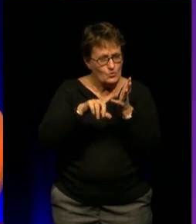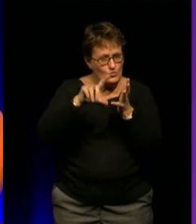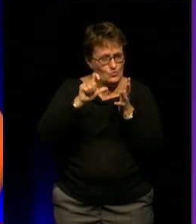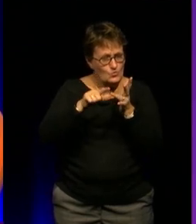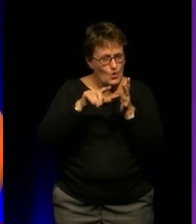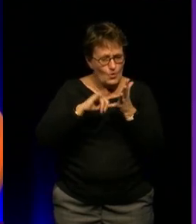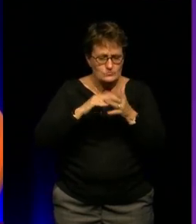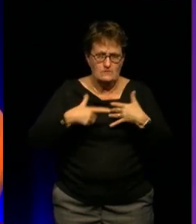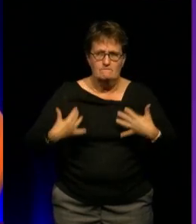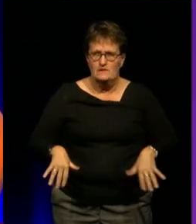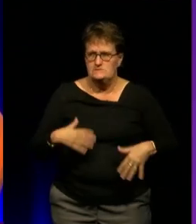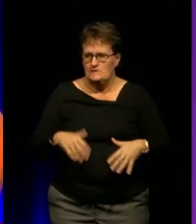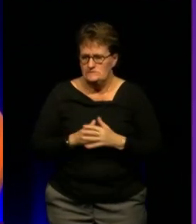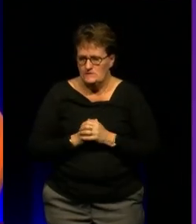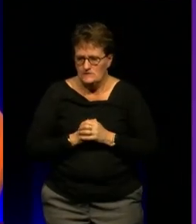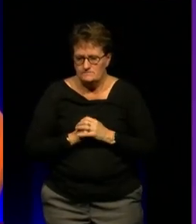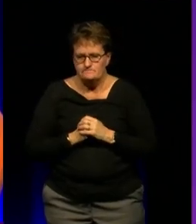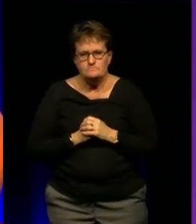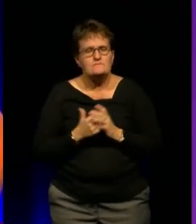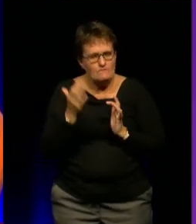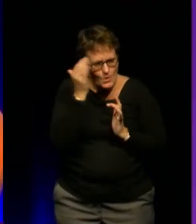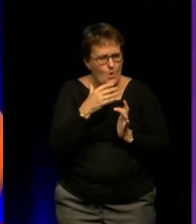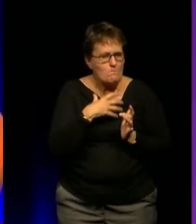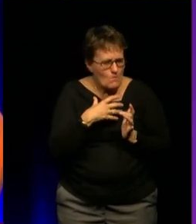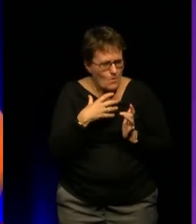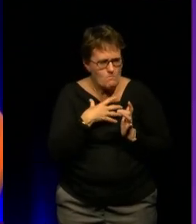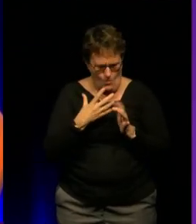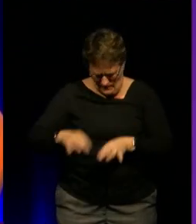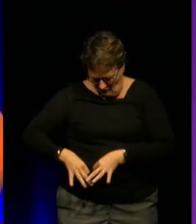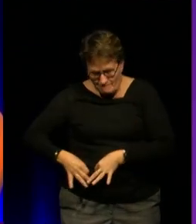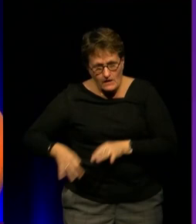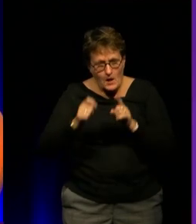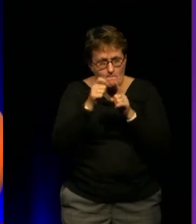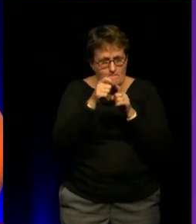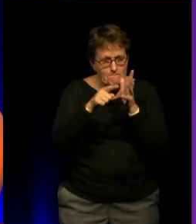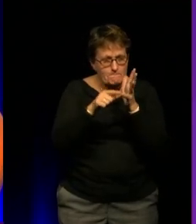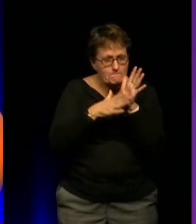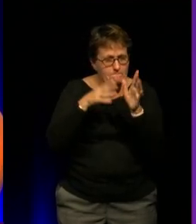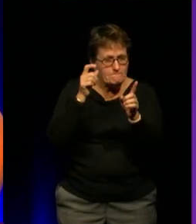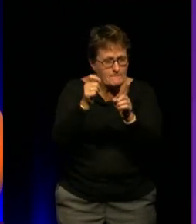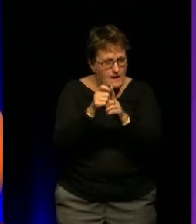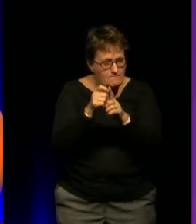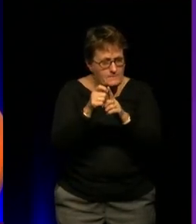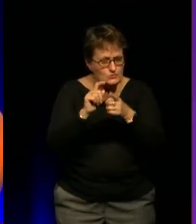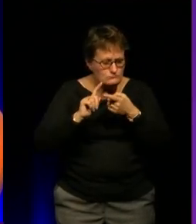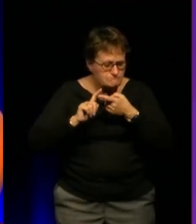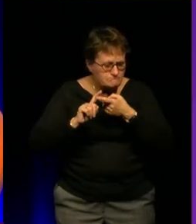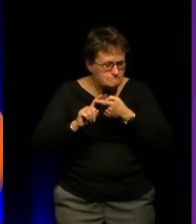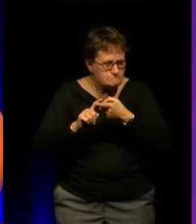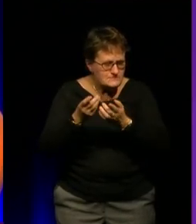Yeah. And so with the, you know, as we move more and more into insulin pumps and things, I think we've made tremendous gains